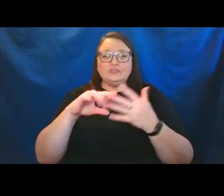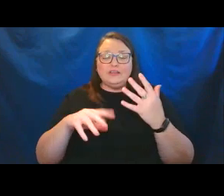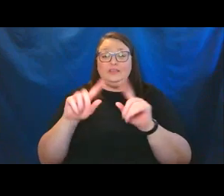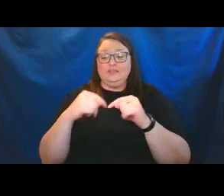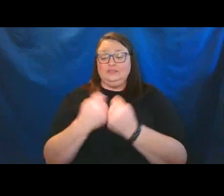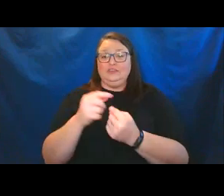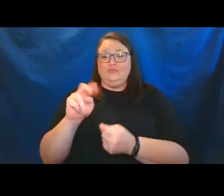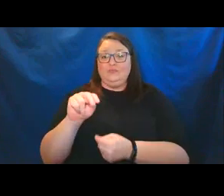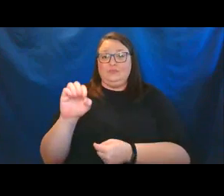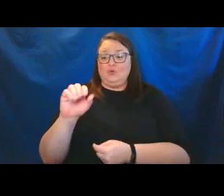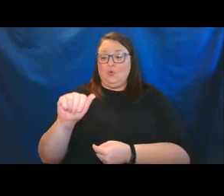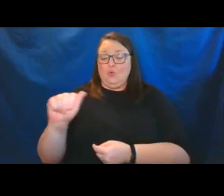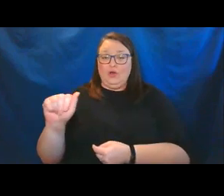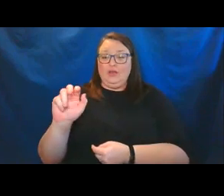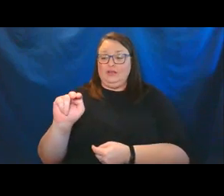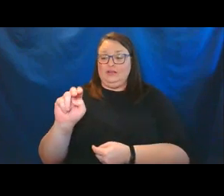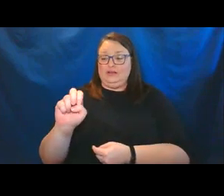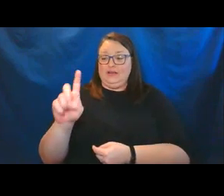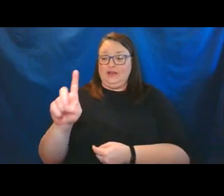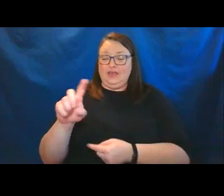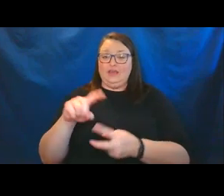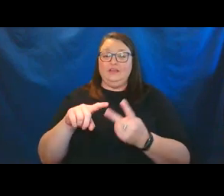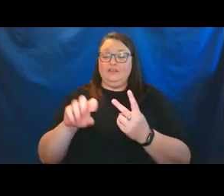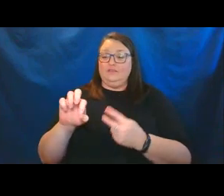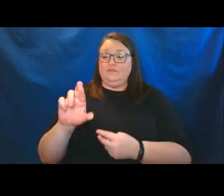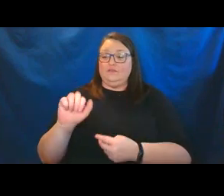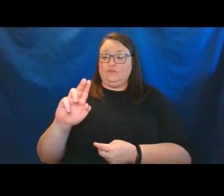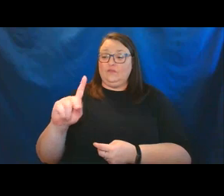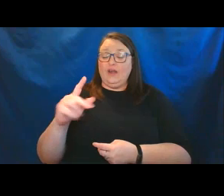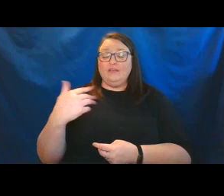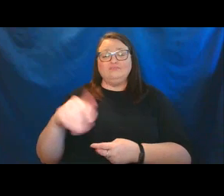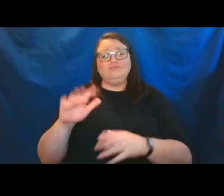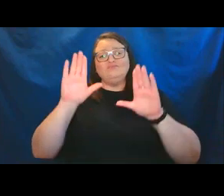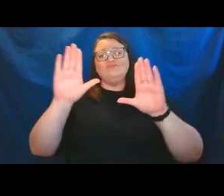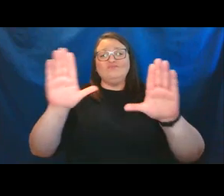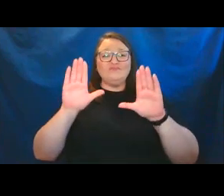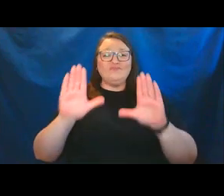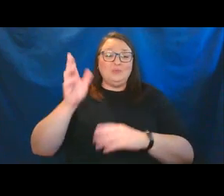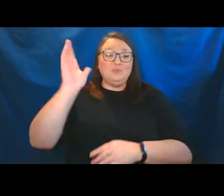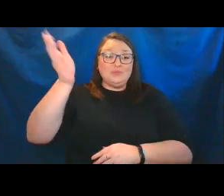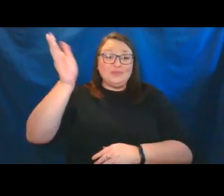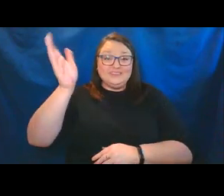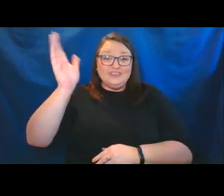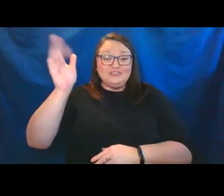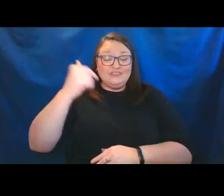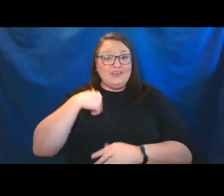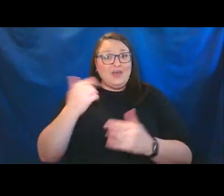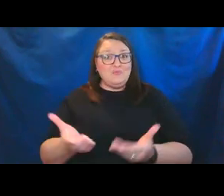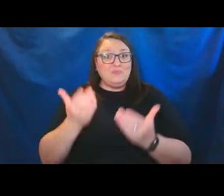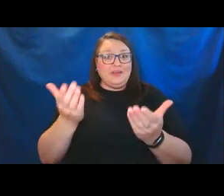NOAA, Ned and Frank, gave a fabulous presentation. I highly recommend you work with them to